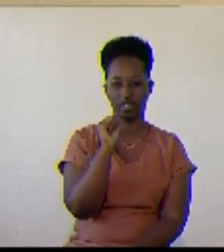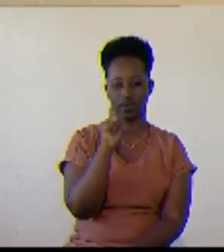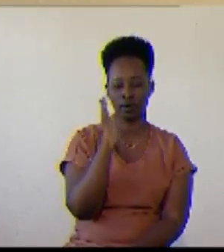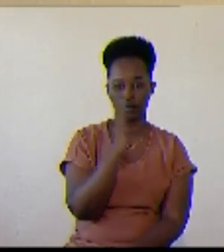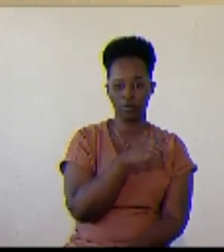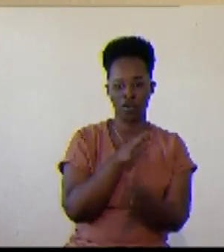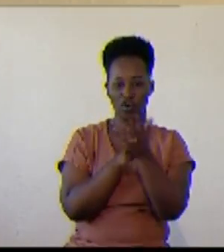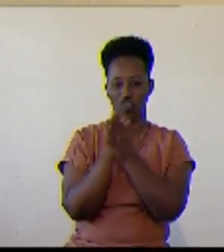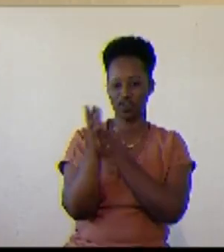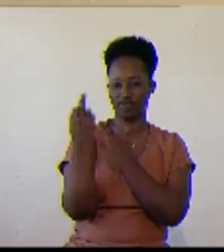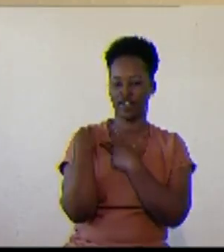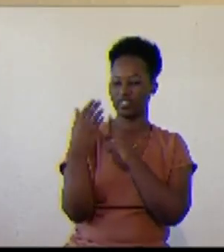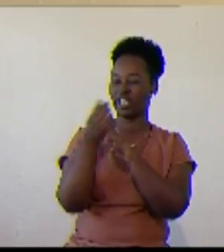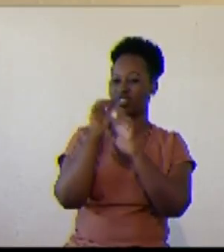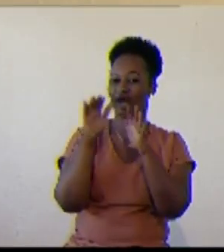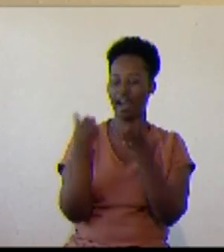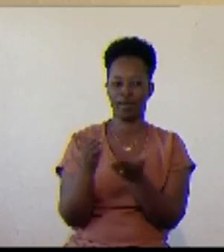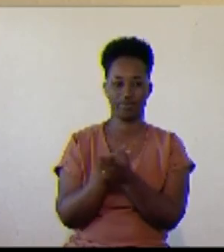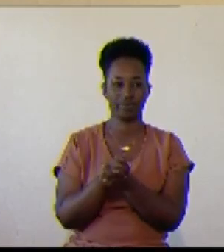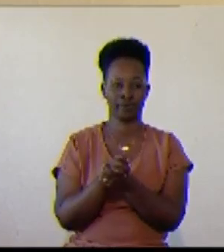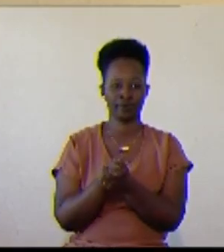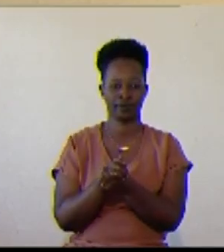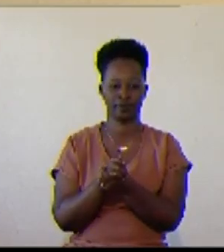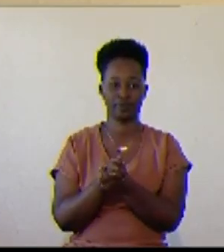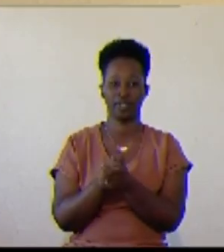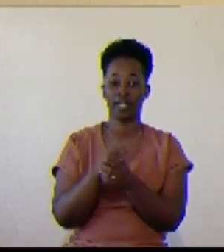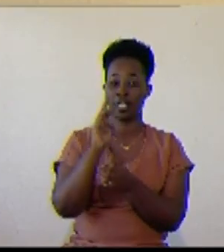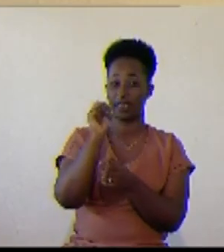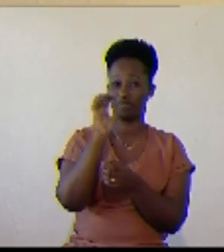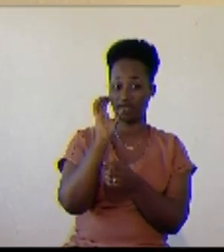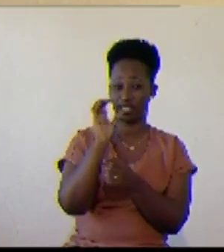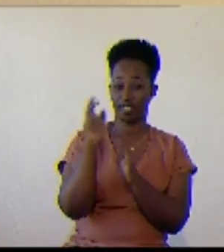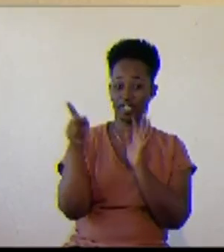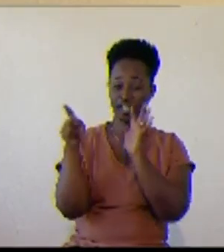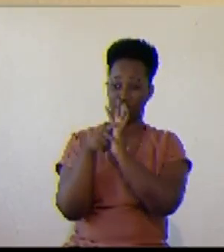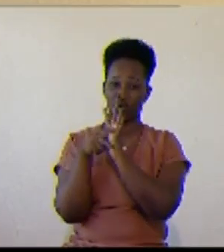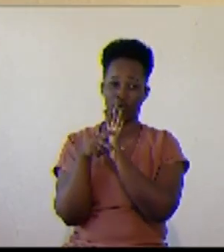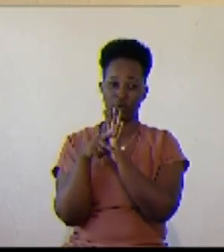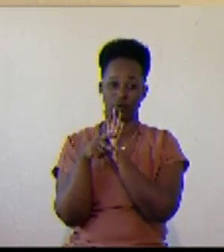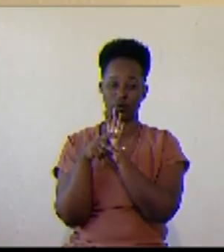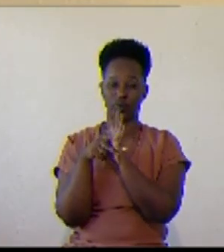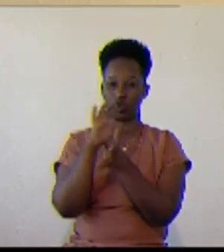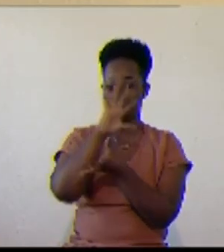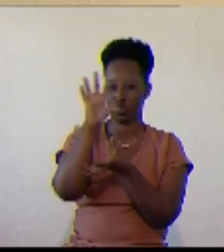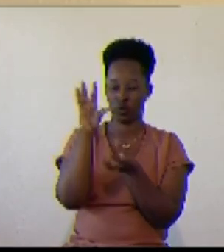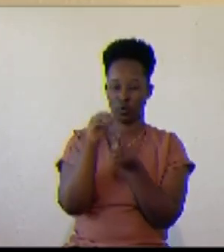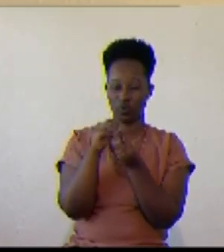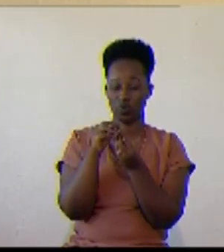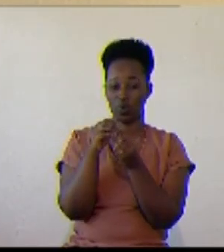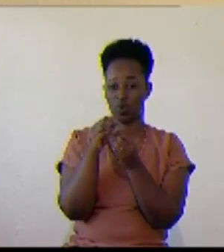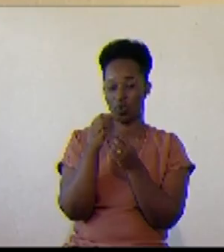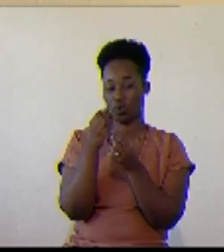How do you get the marginal cost function? So the marginal cost function, we shall differentiate the total cost function